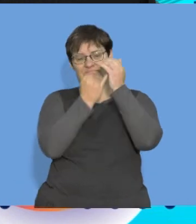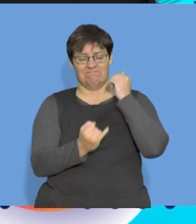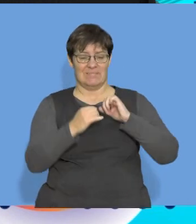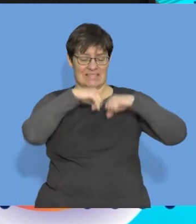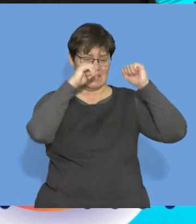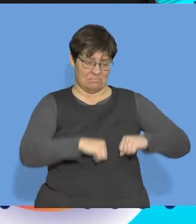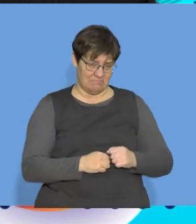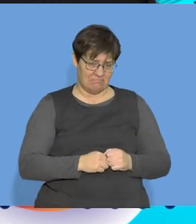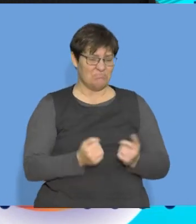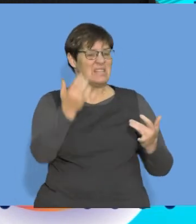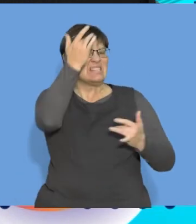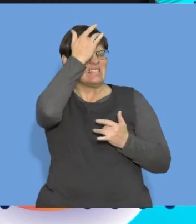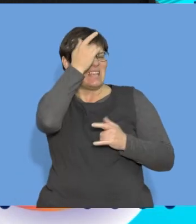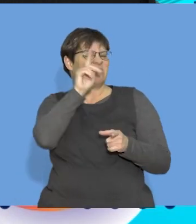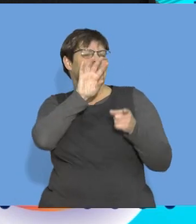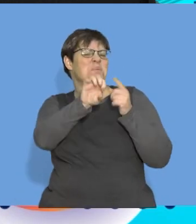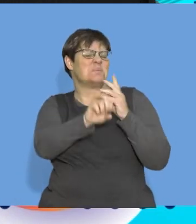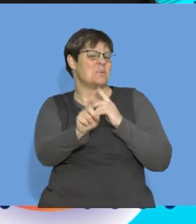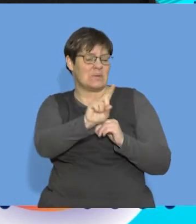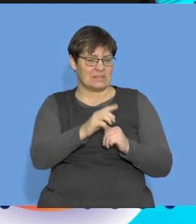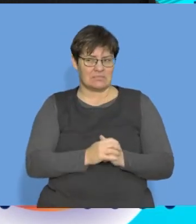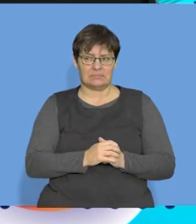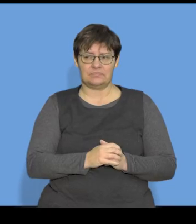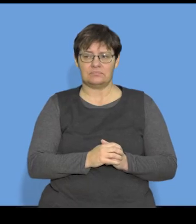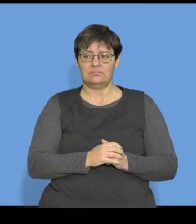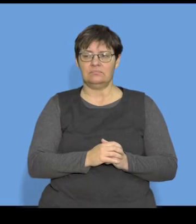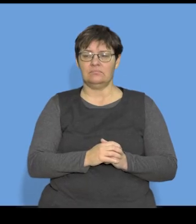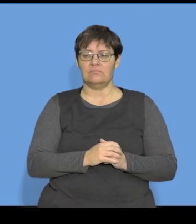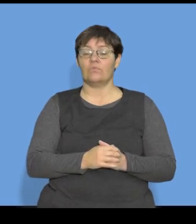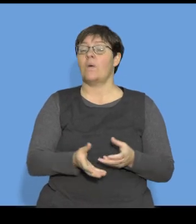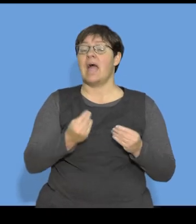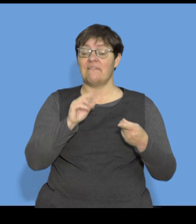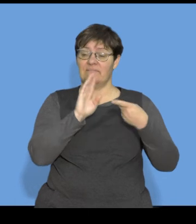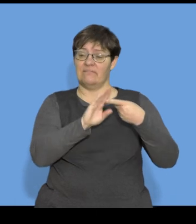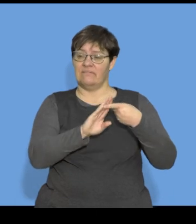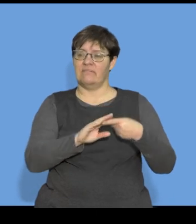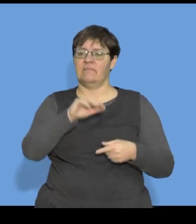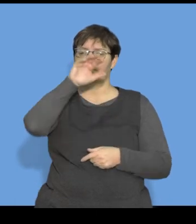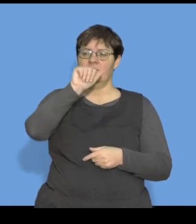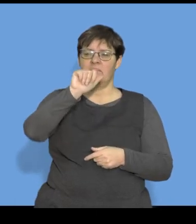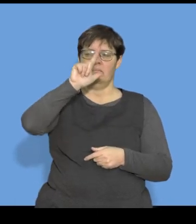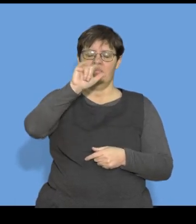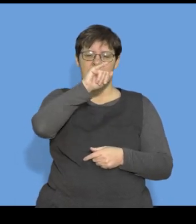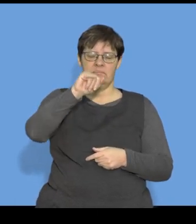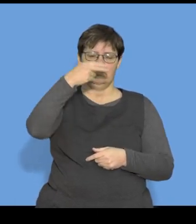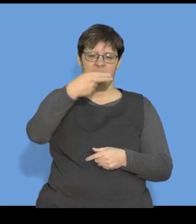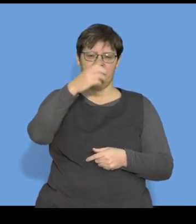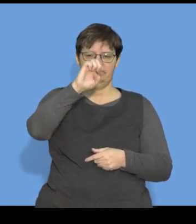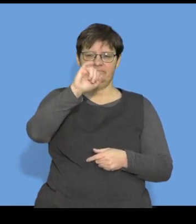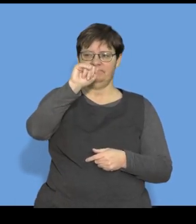system, and which diseases are we dealing with now? We've got Alzheimer's